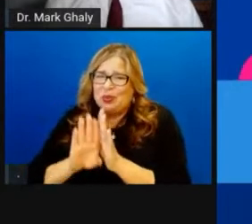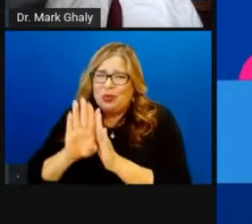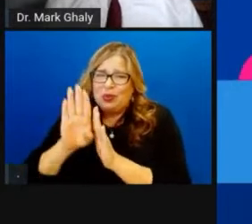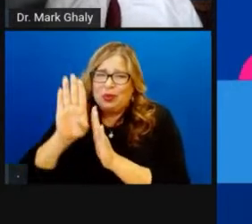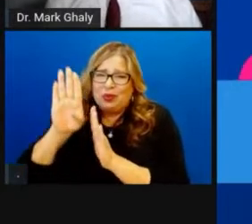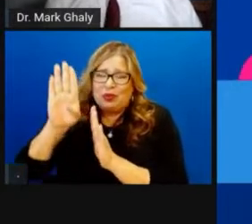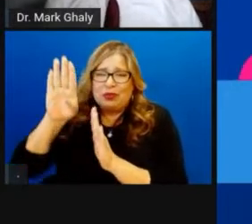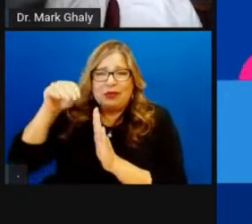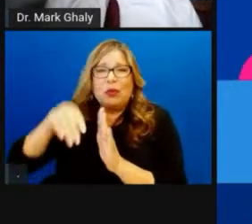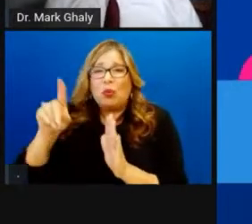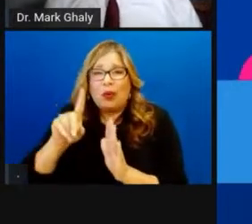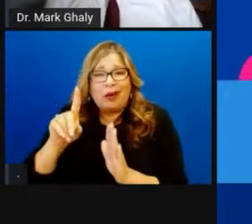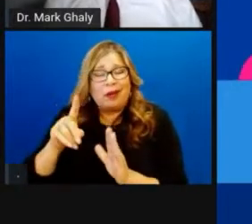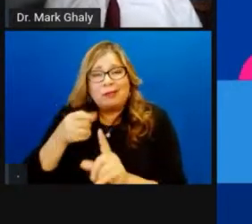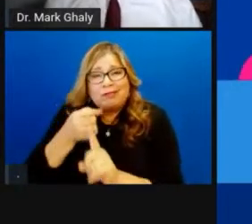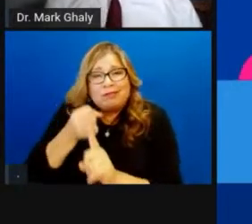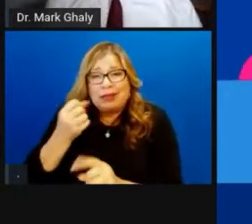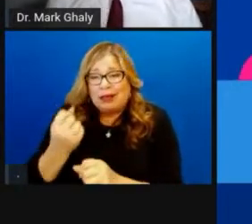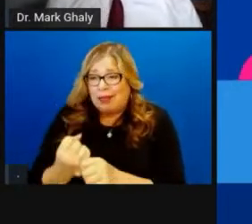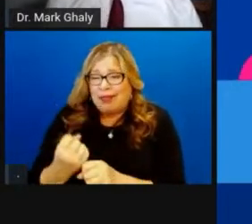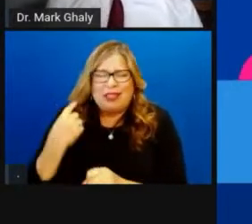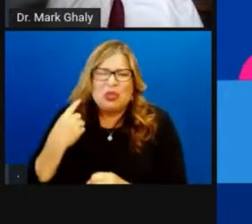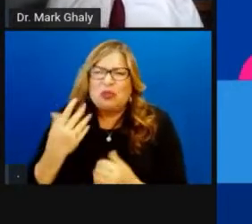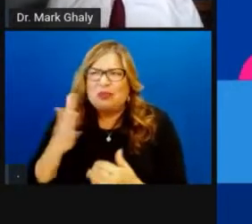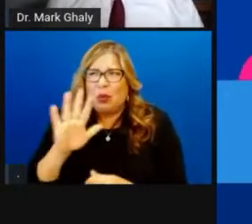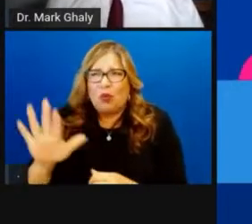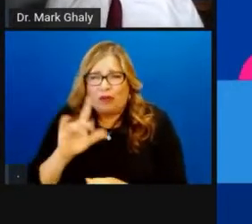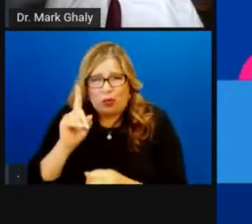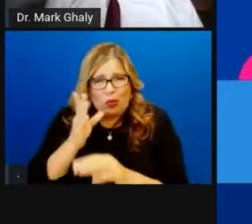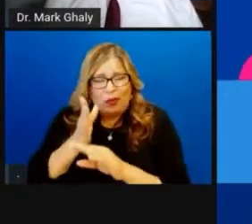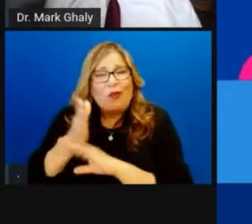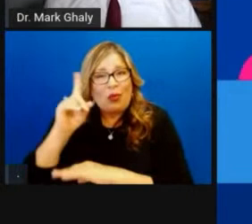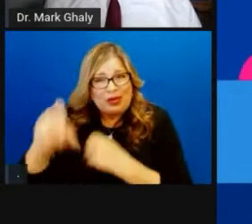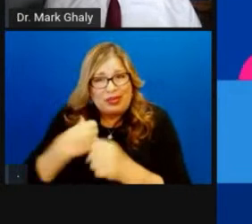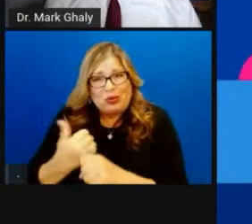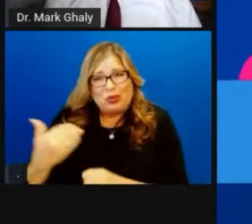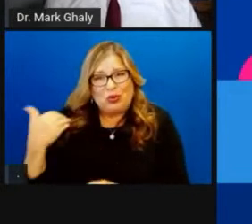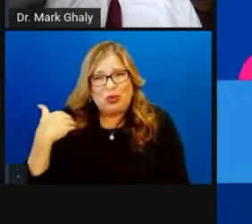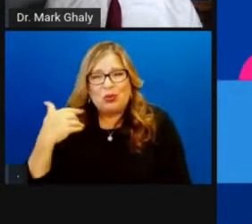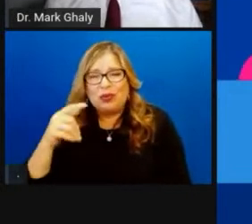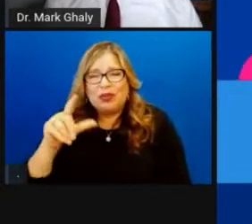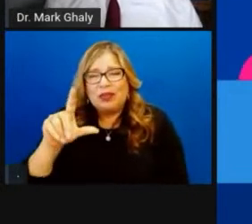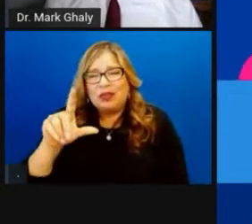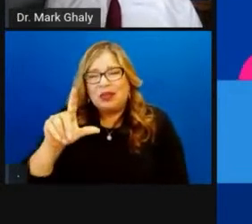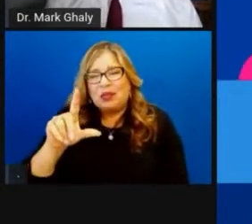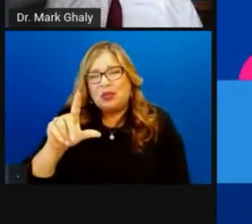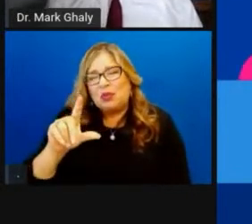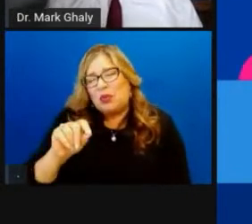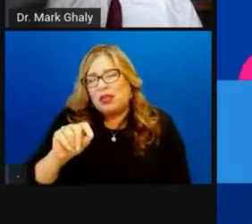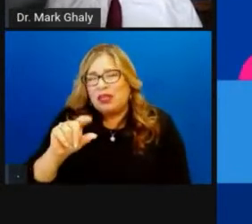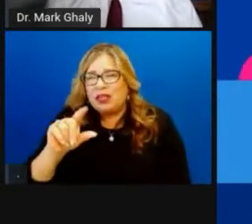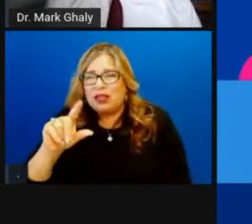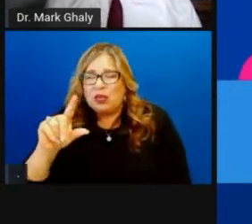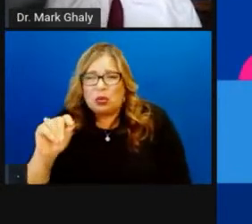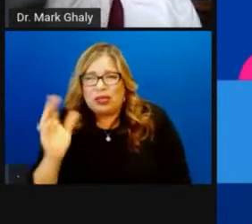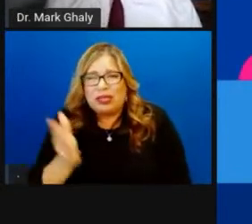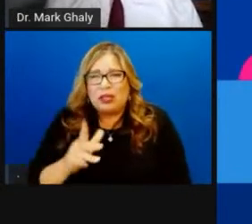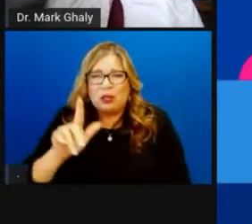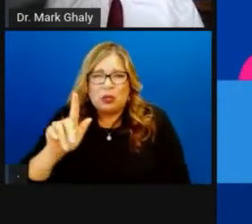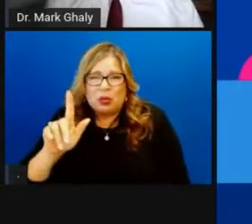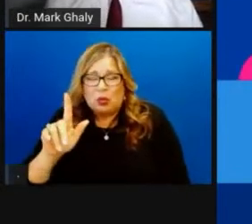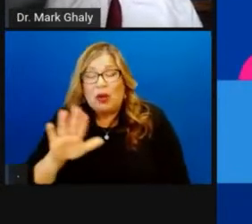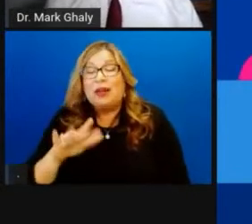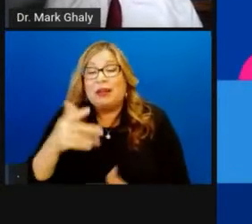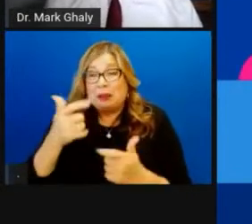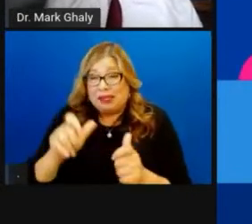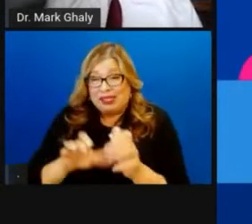that cases a year ago, just over a year ago in the 2021 or 2020, 2021 winter surge,